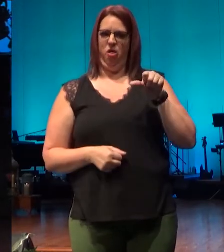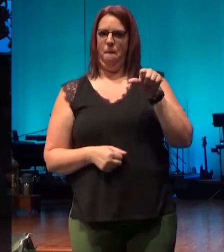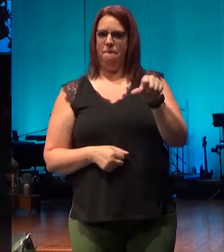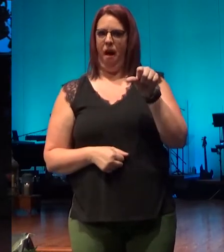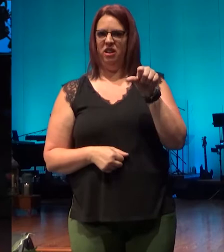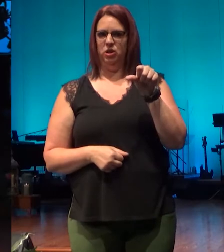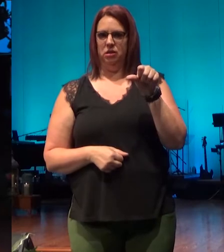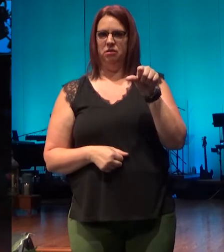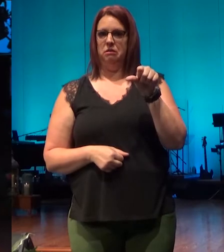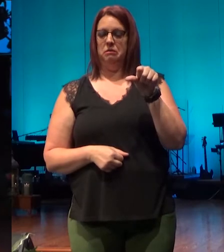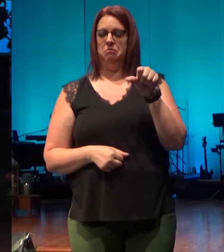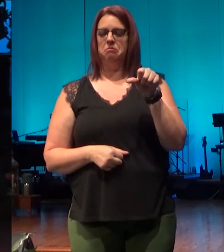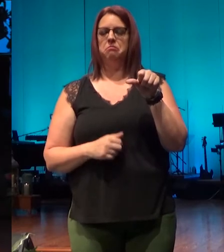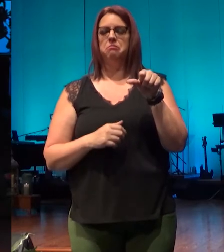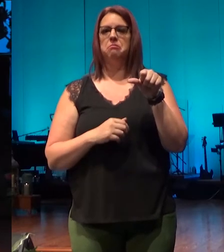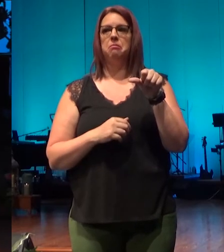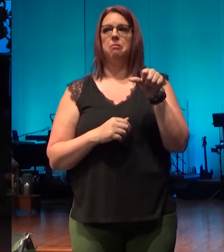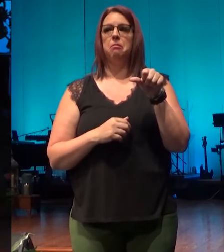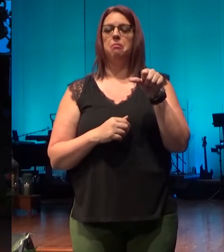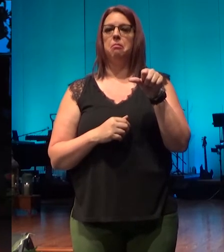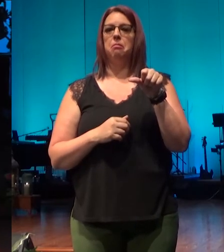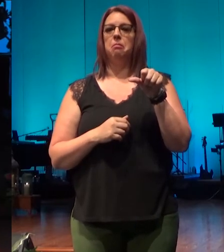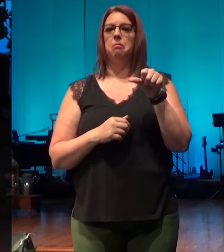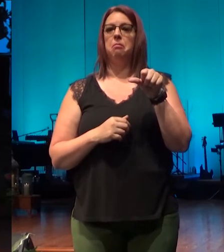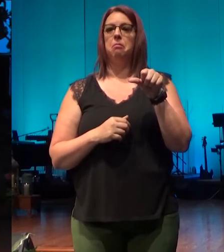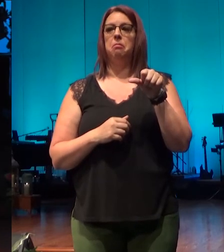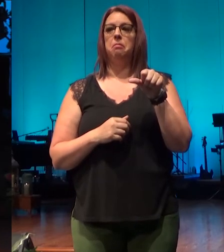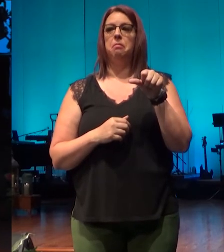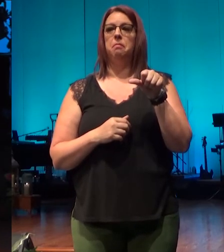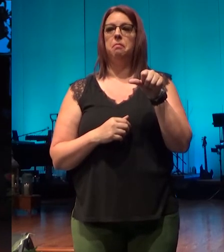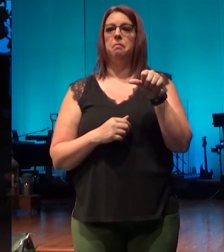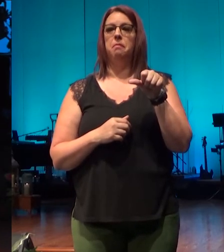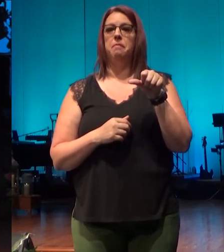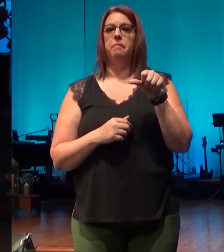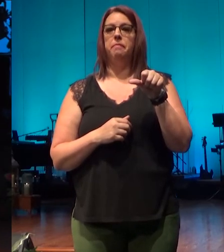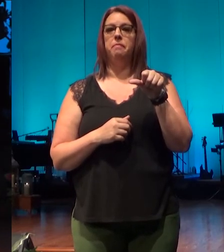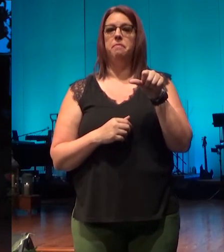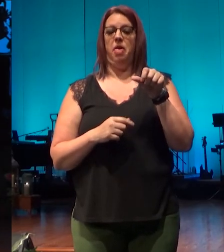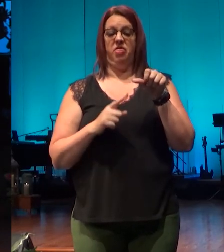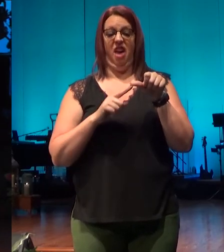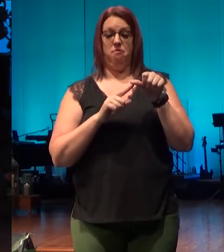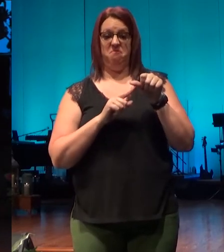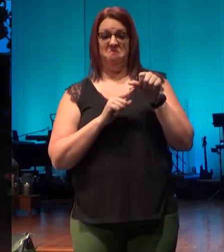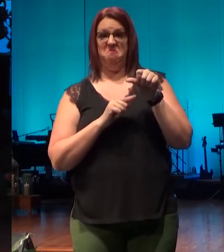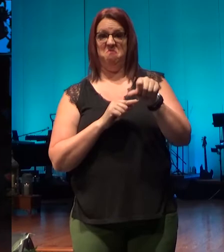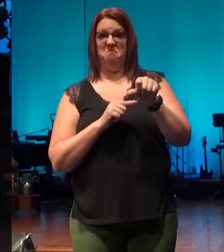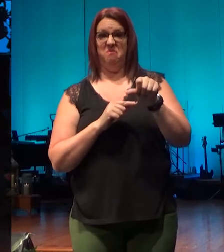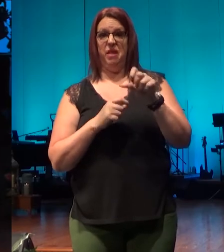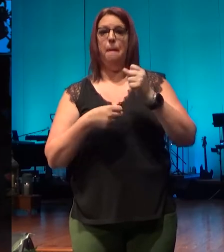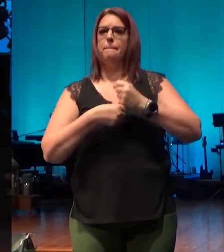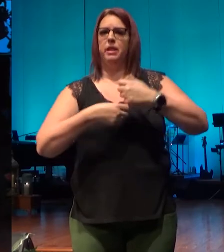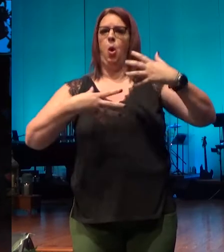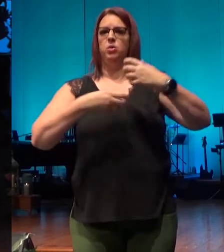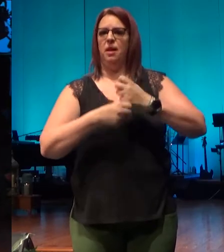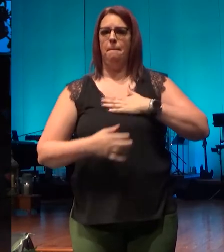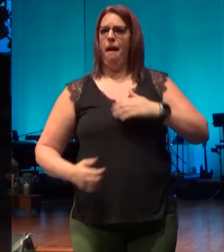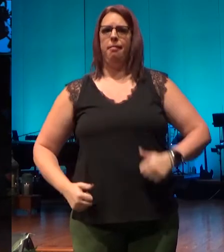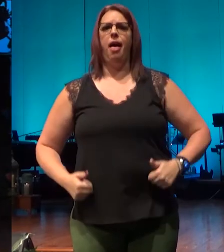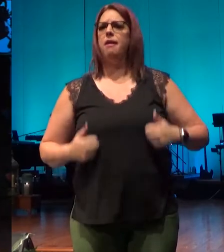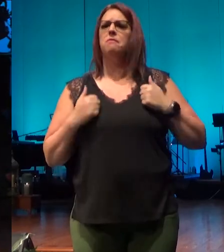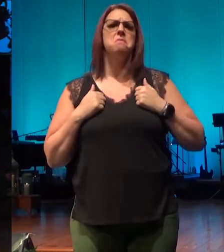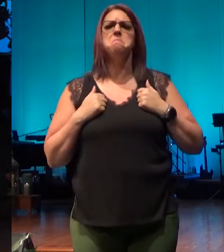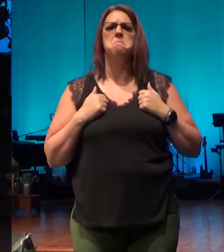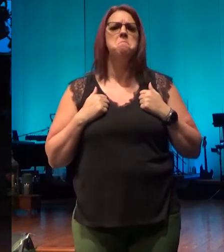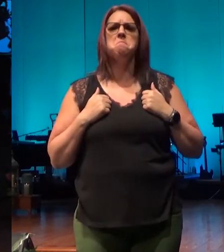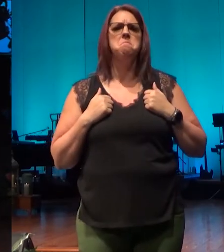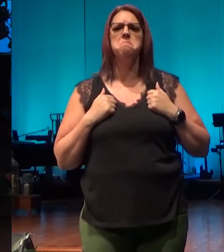interior landmines, they don't blow up in my life. And what blowing up looks like is just